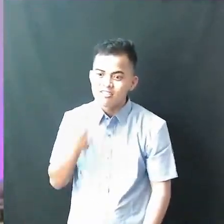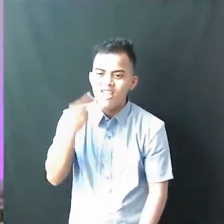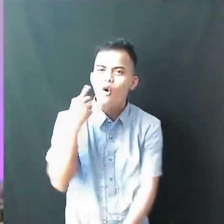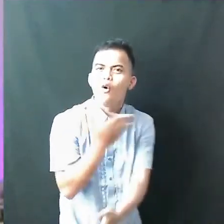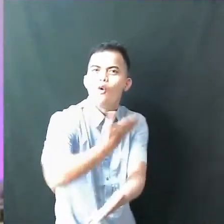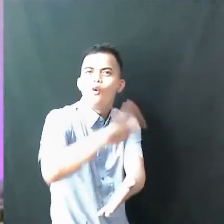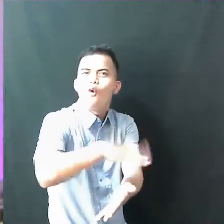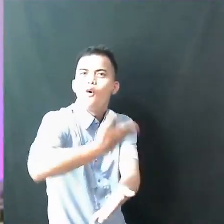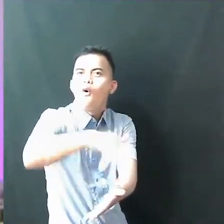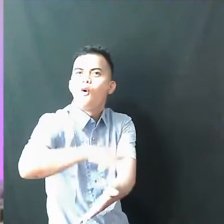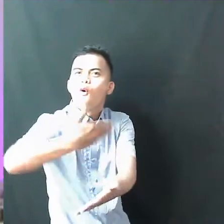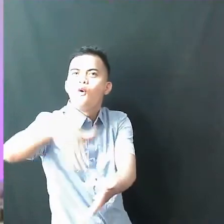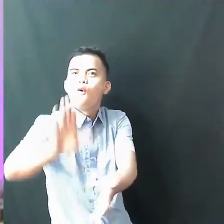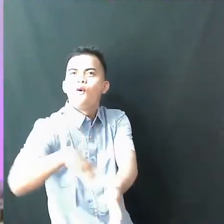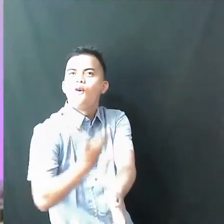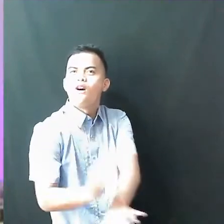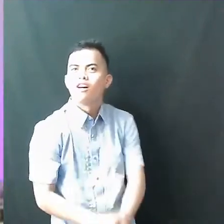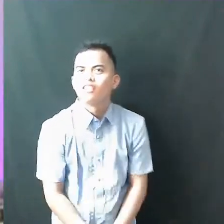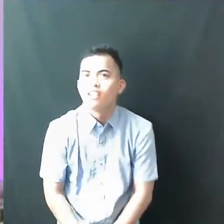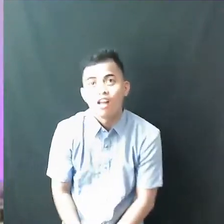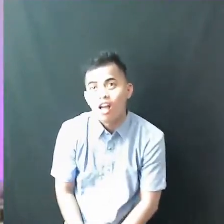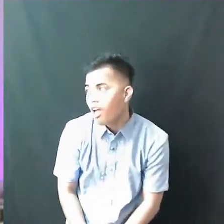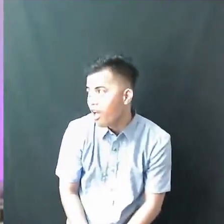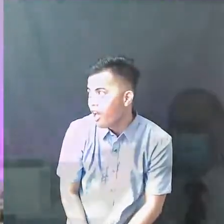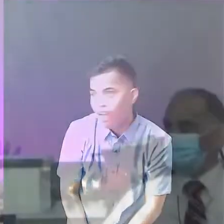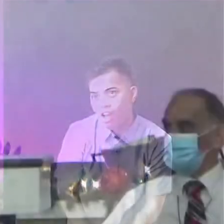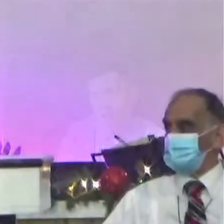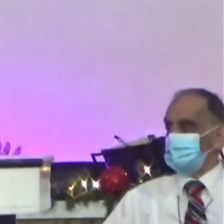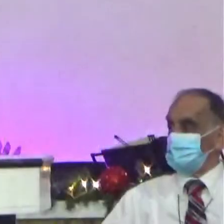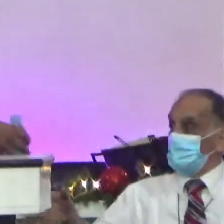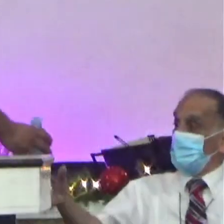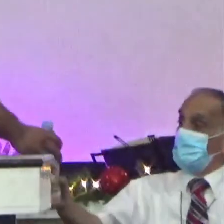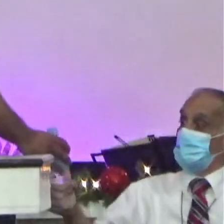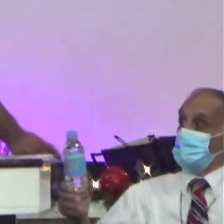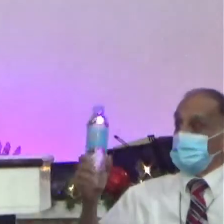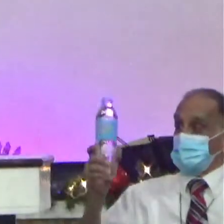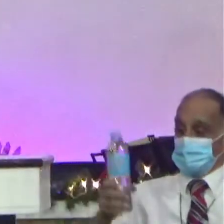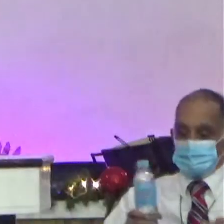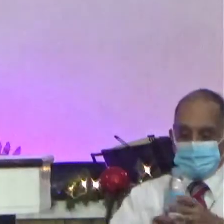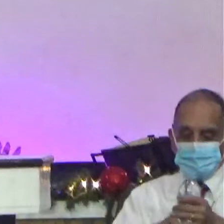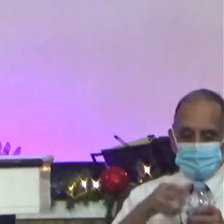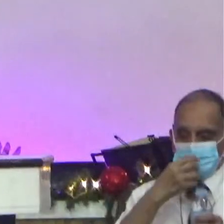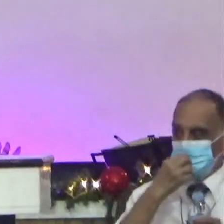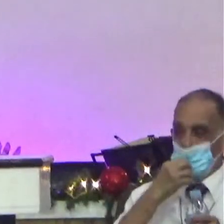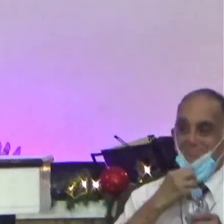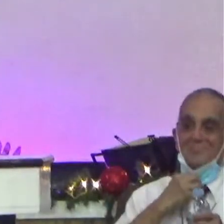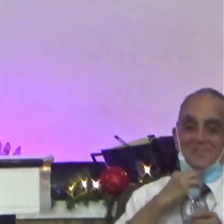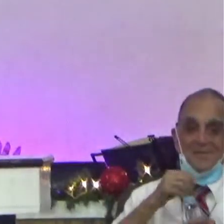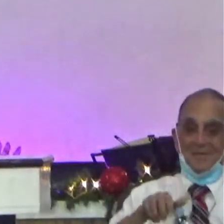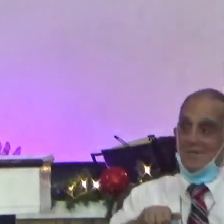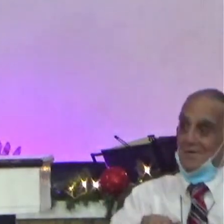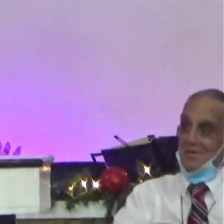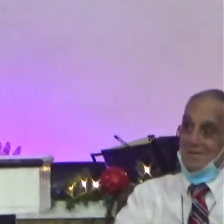Christmas Cantata is simply kuan lang siya, kanang daghang groups mukanta na adult choir, na ay from teens group,